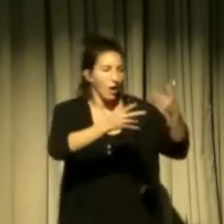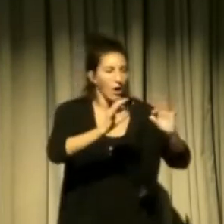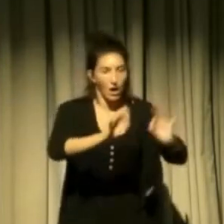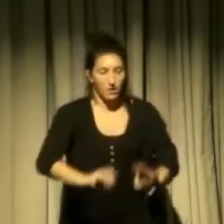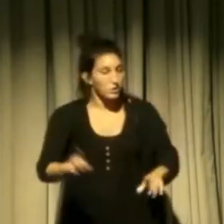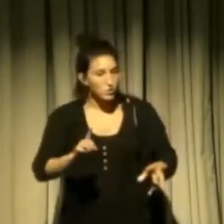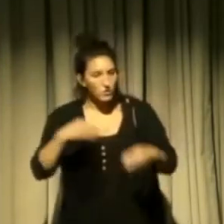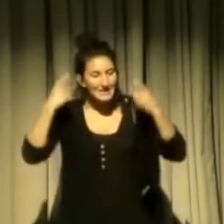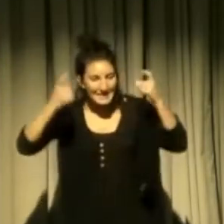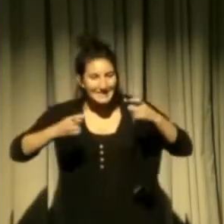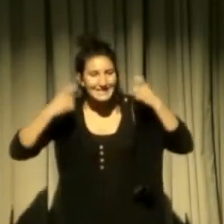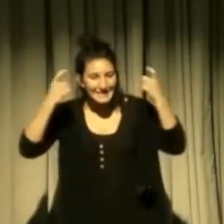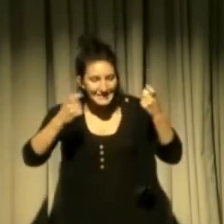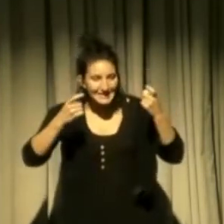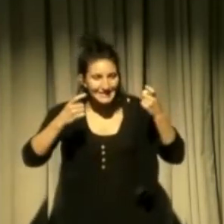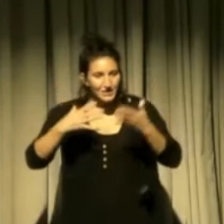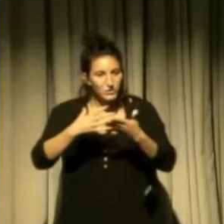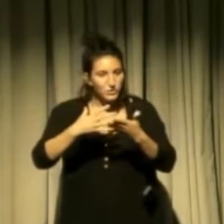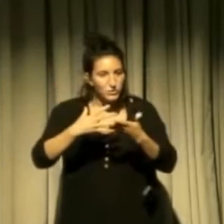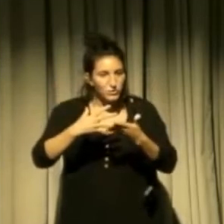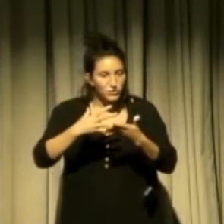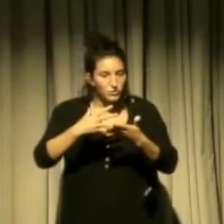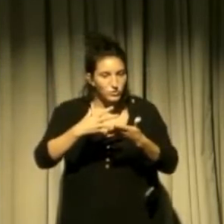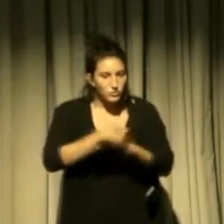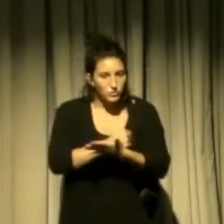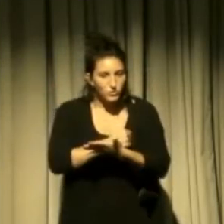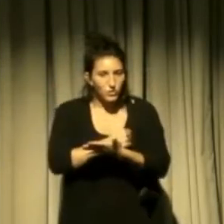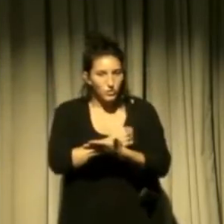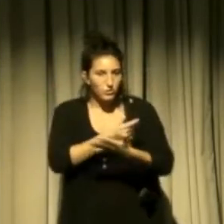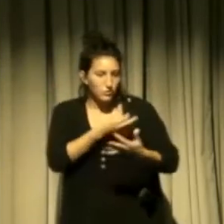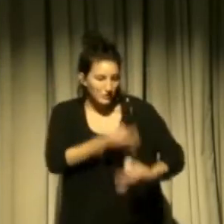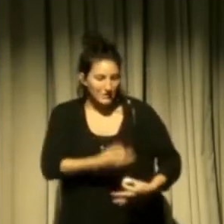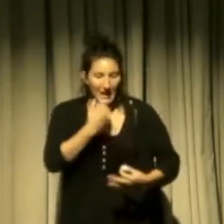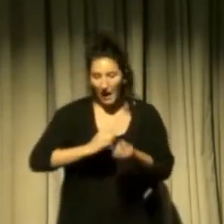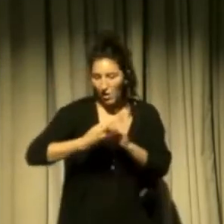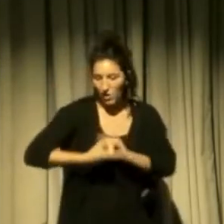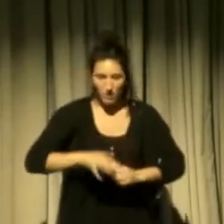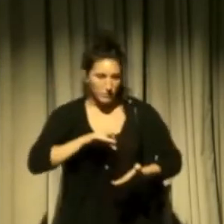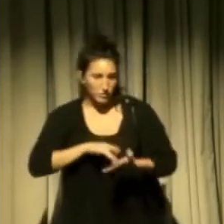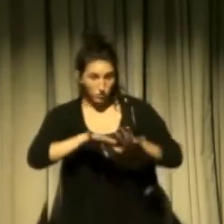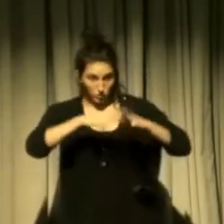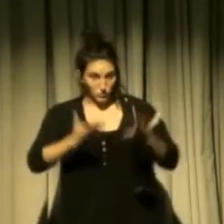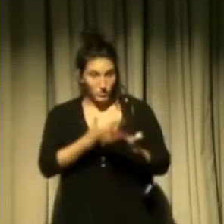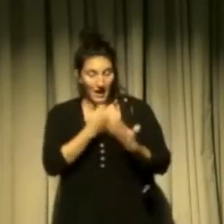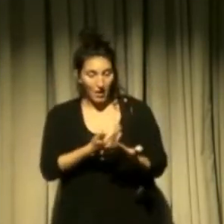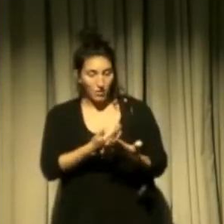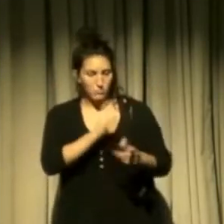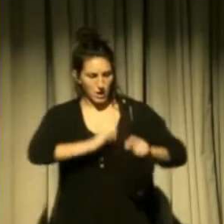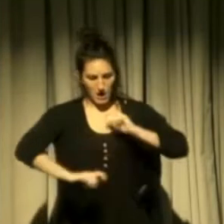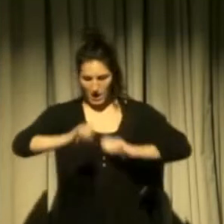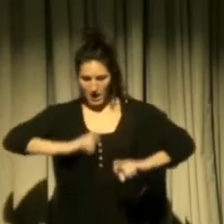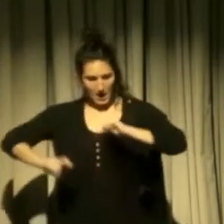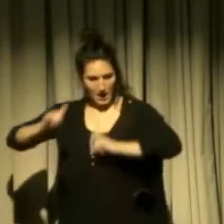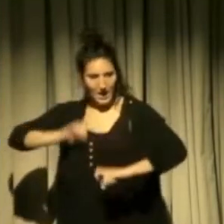of signs of change happening already right now in the world around us. And these will show us possible directions